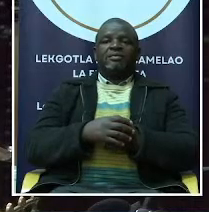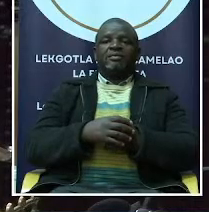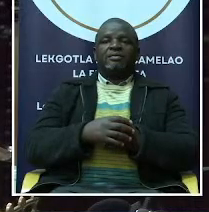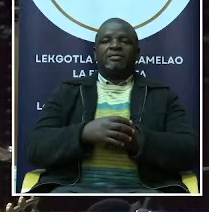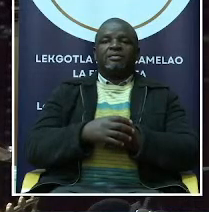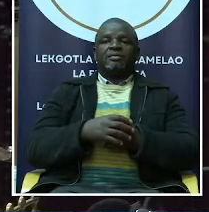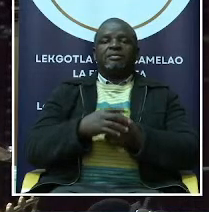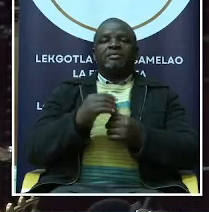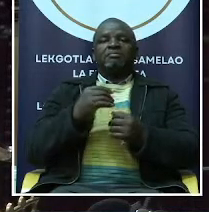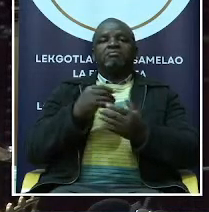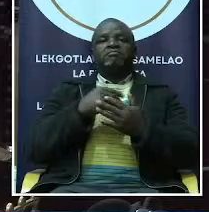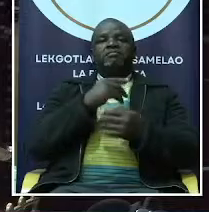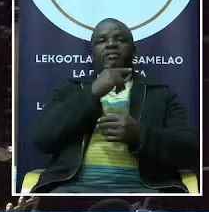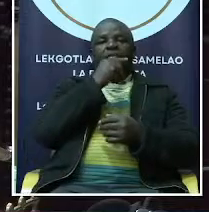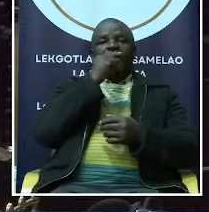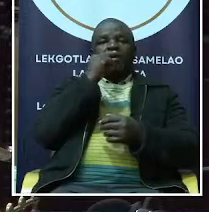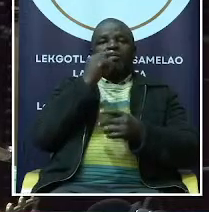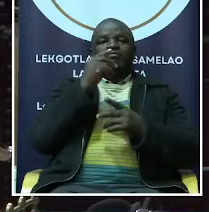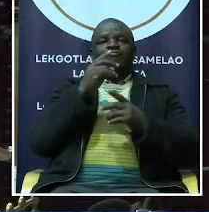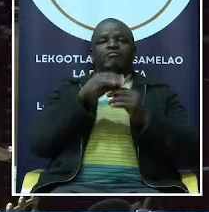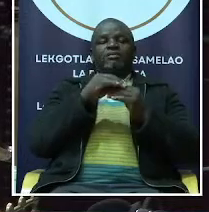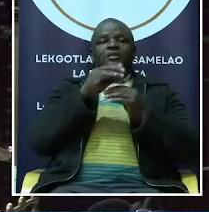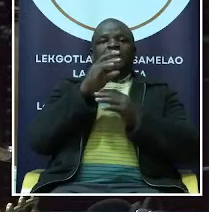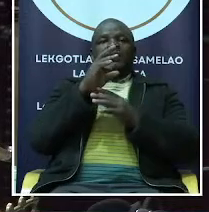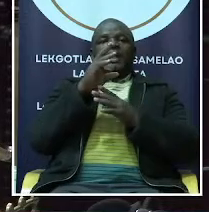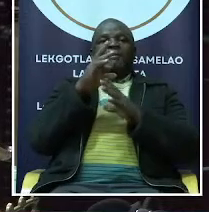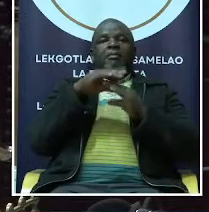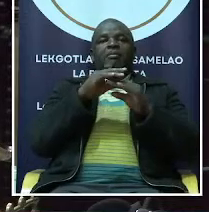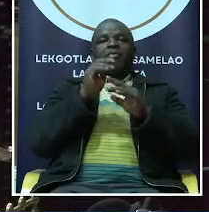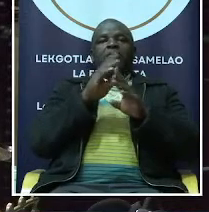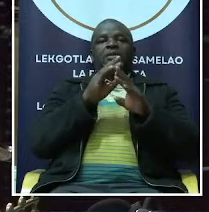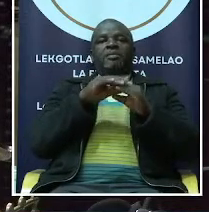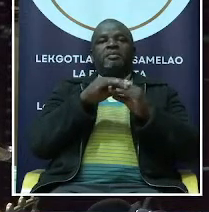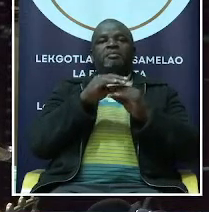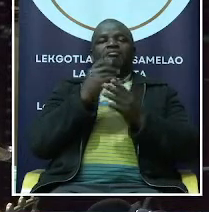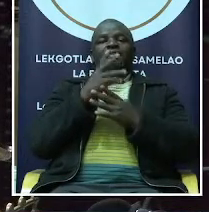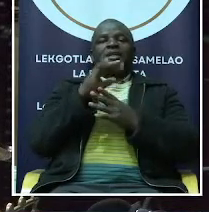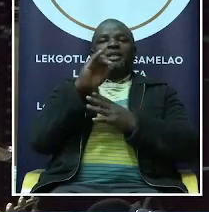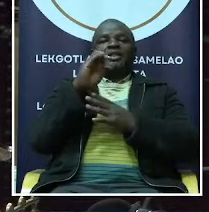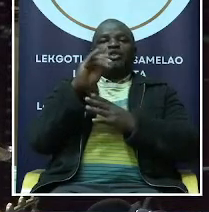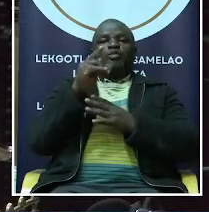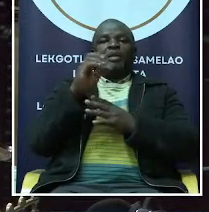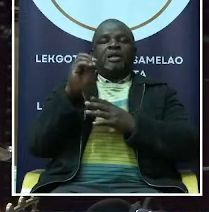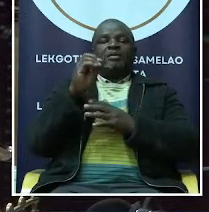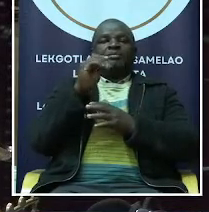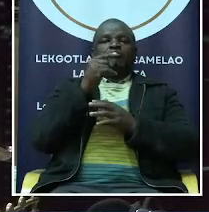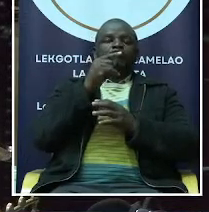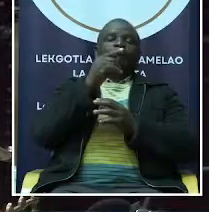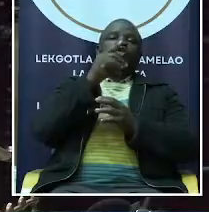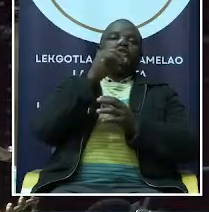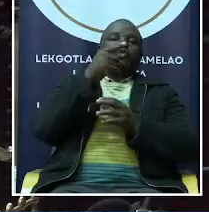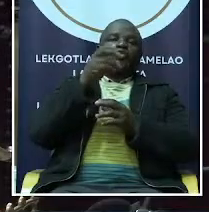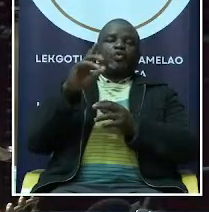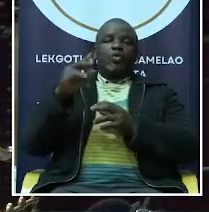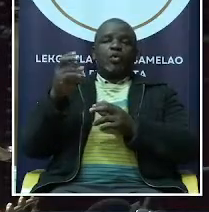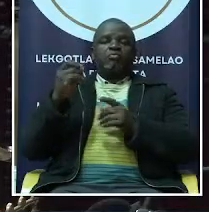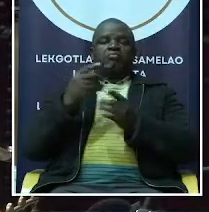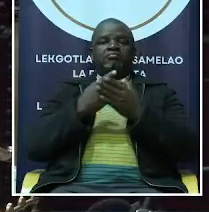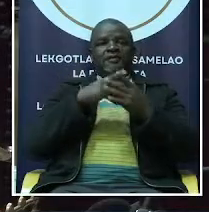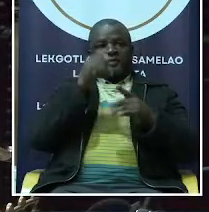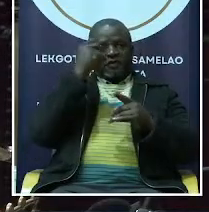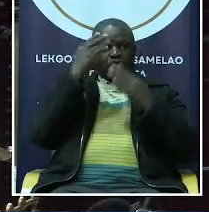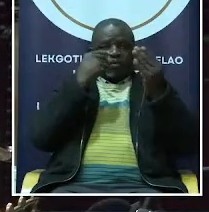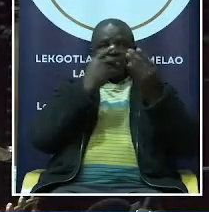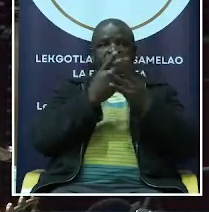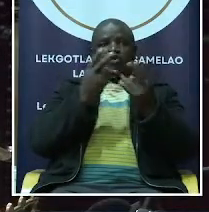My name is Honorable Itumeleng Tsholo, and I'd like to start off by greeting our newly elected officials and the House at large.